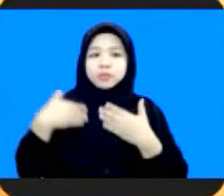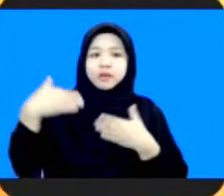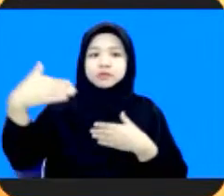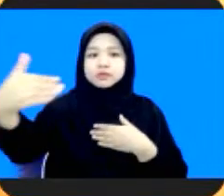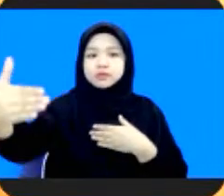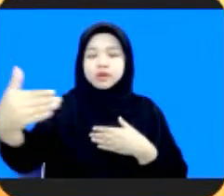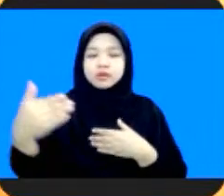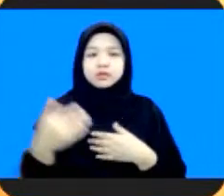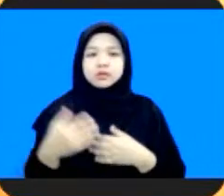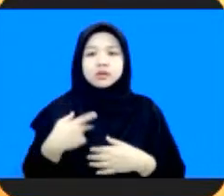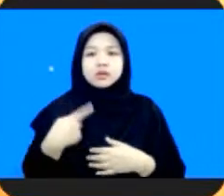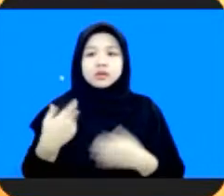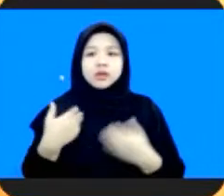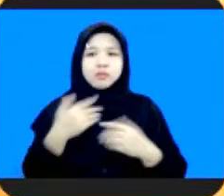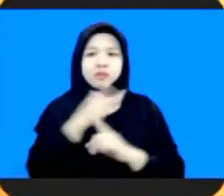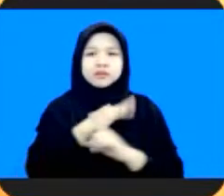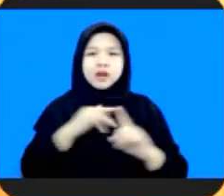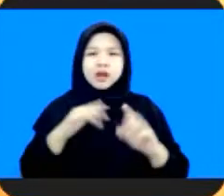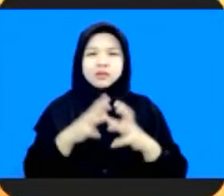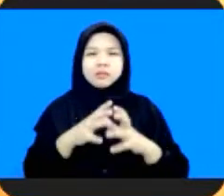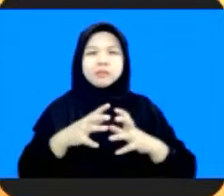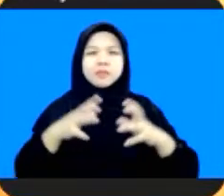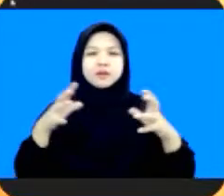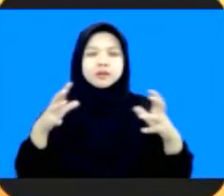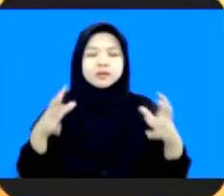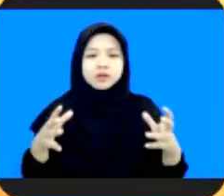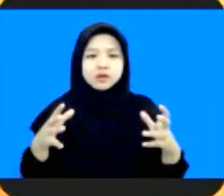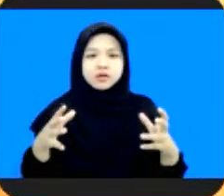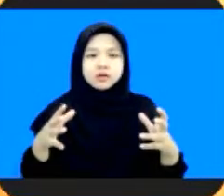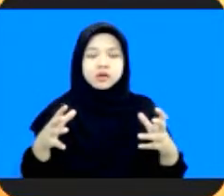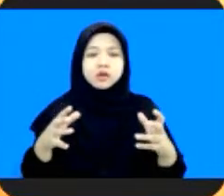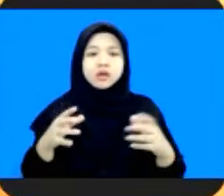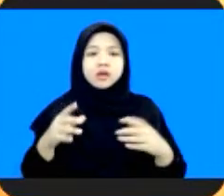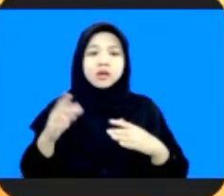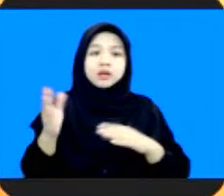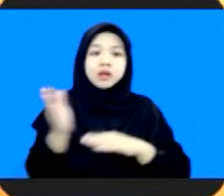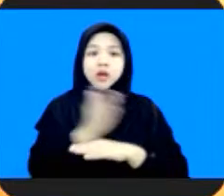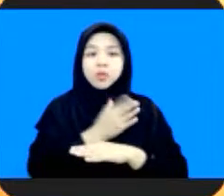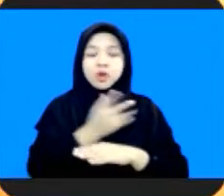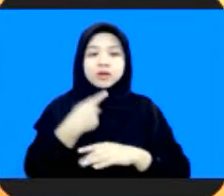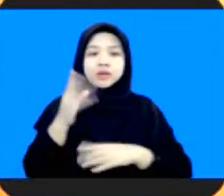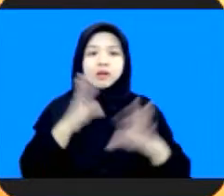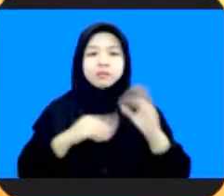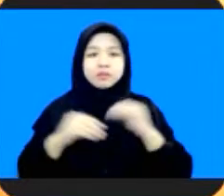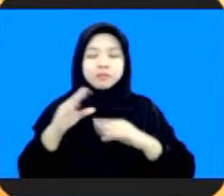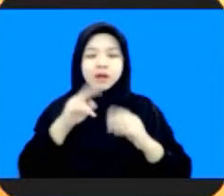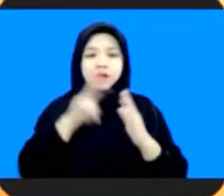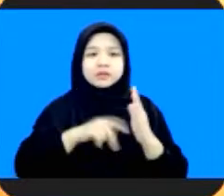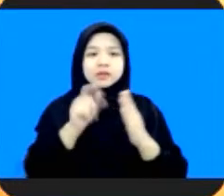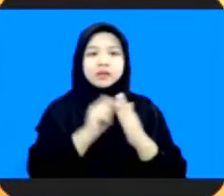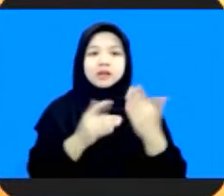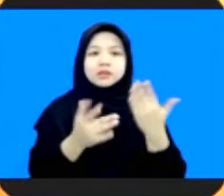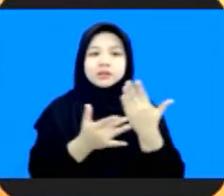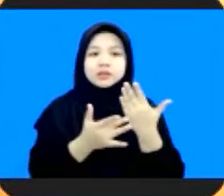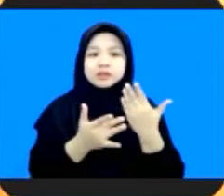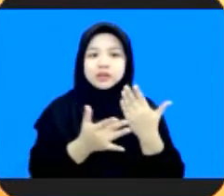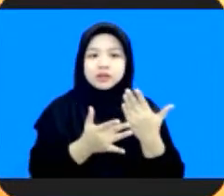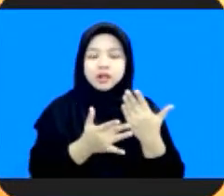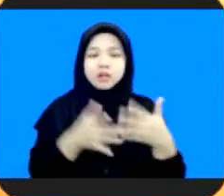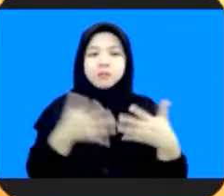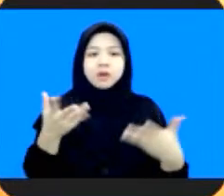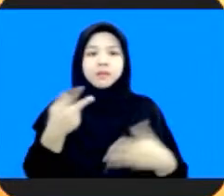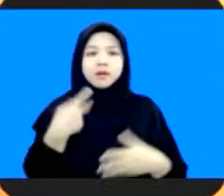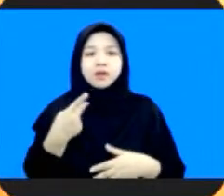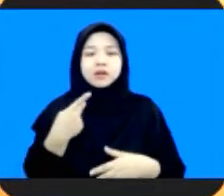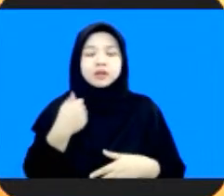are only in the beginning of talking about digital literacy, how we could, for example, include the digital literacy module